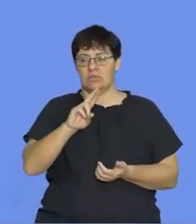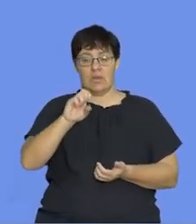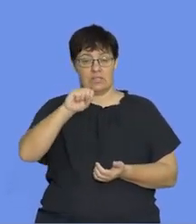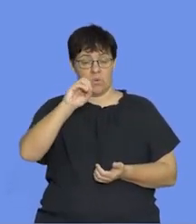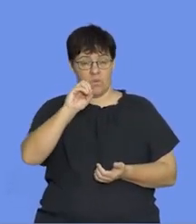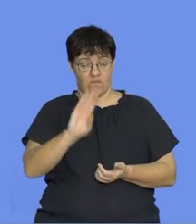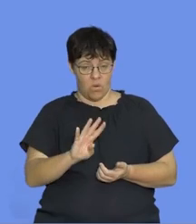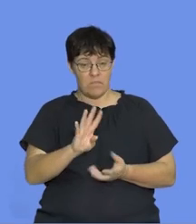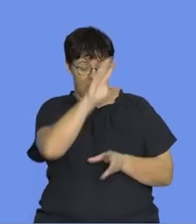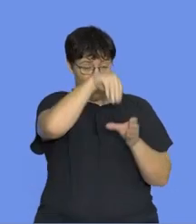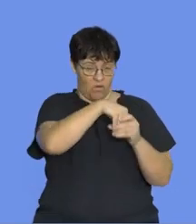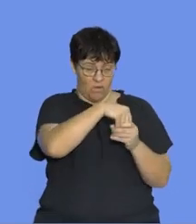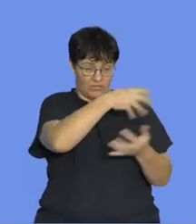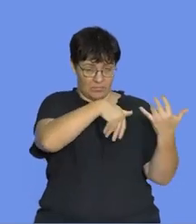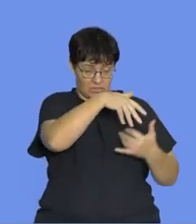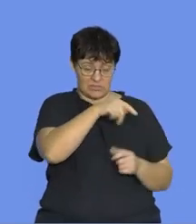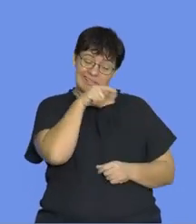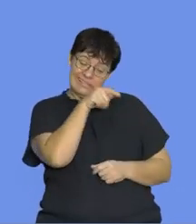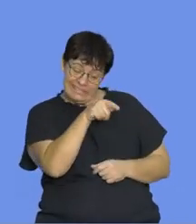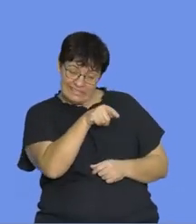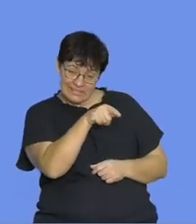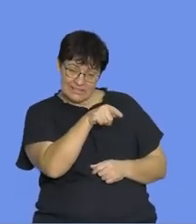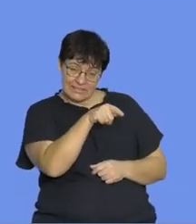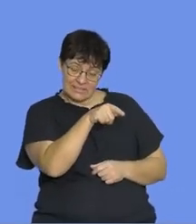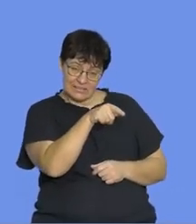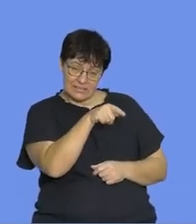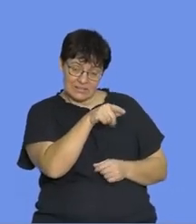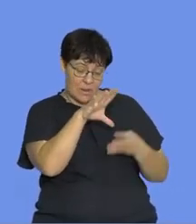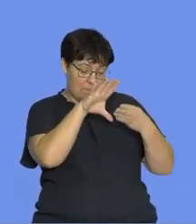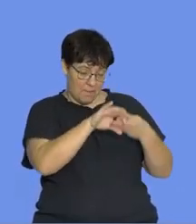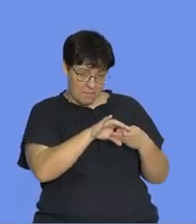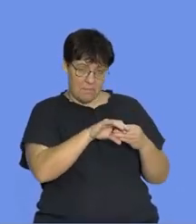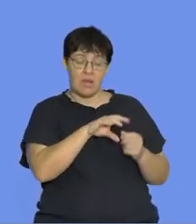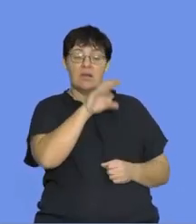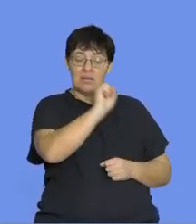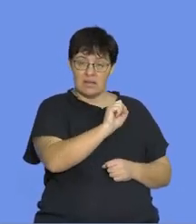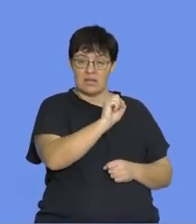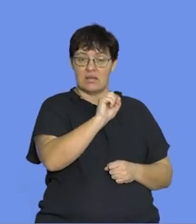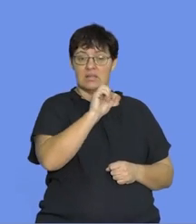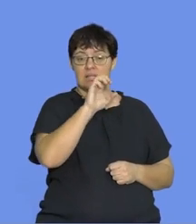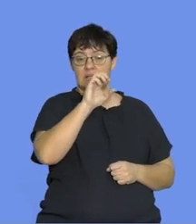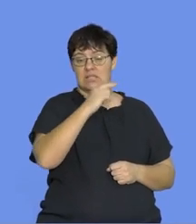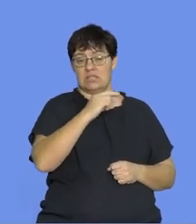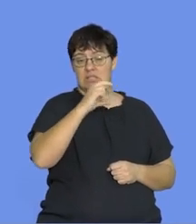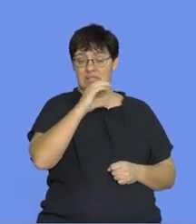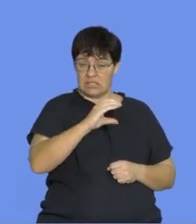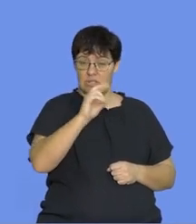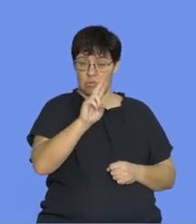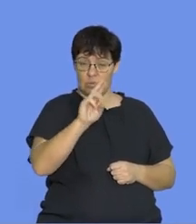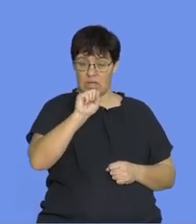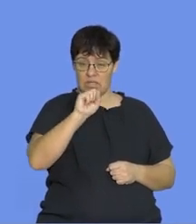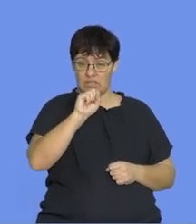the mixture, these substances or these elements that make up copper sulfate will actually be in the